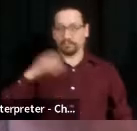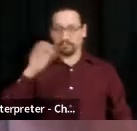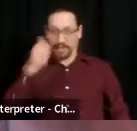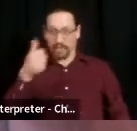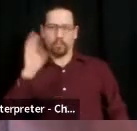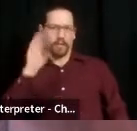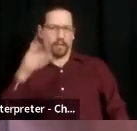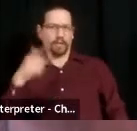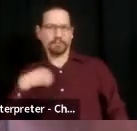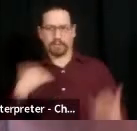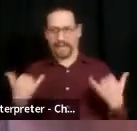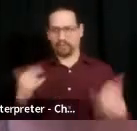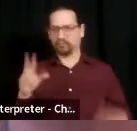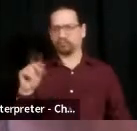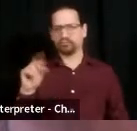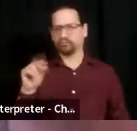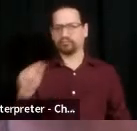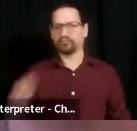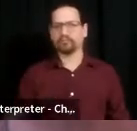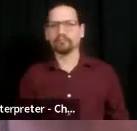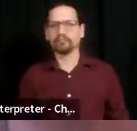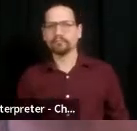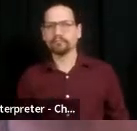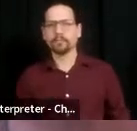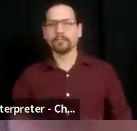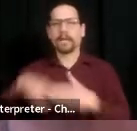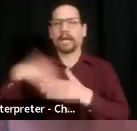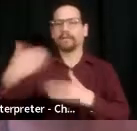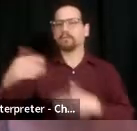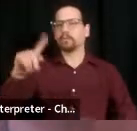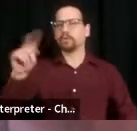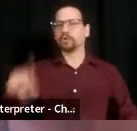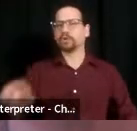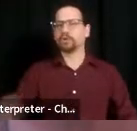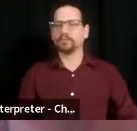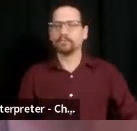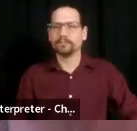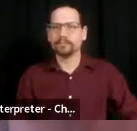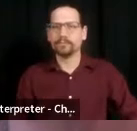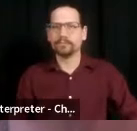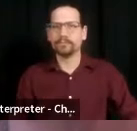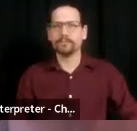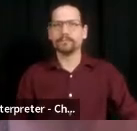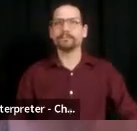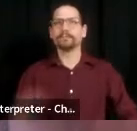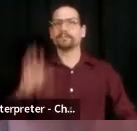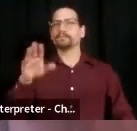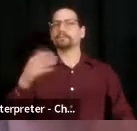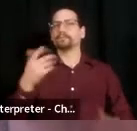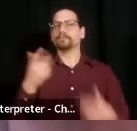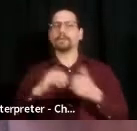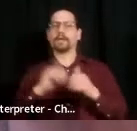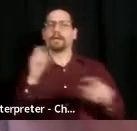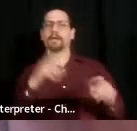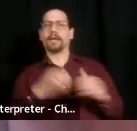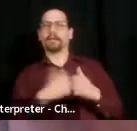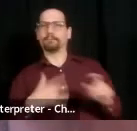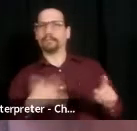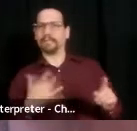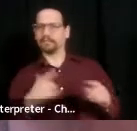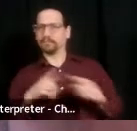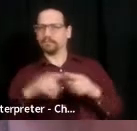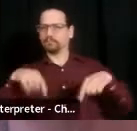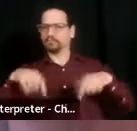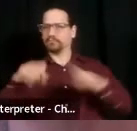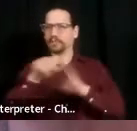but how would you characterize the state's overall response to the storm so far? Yeah, our goal is to make this a